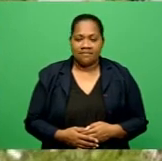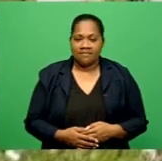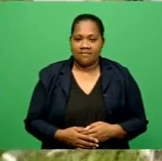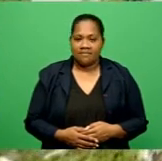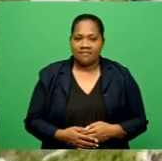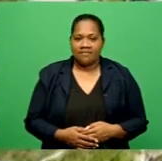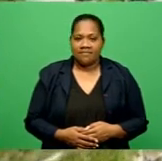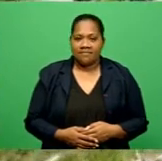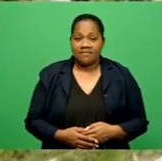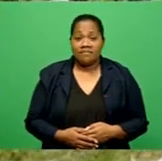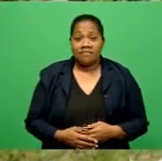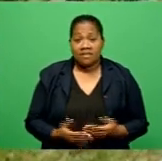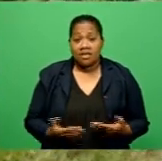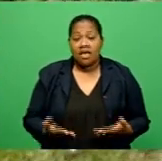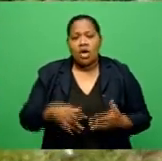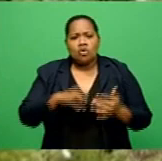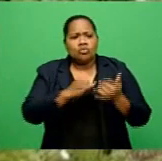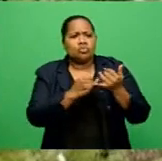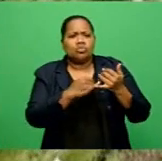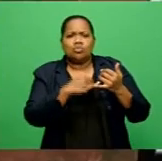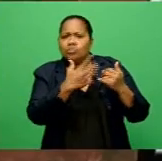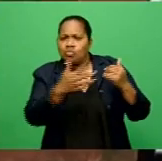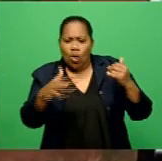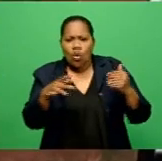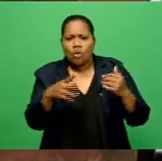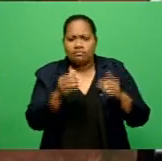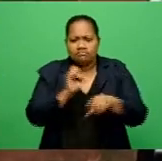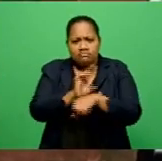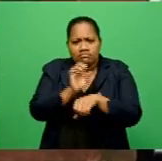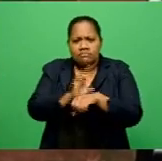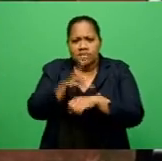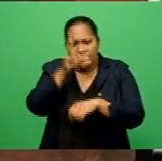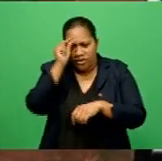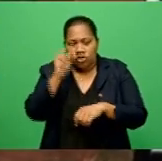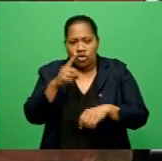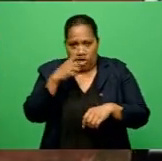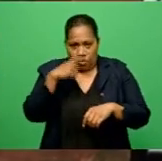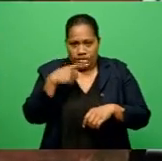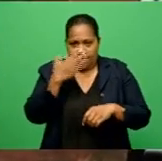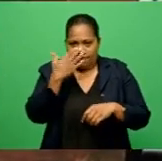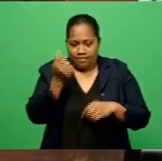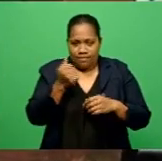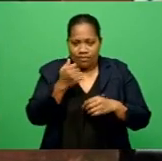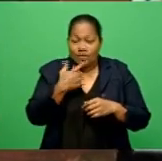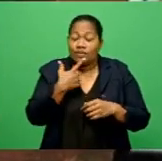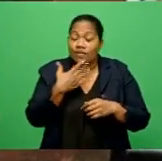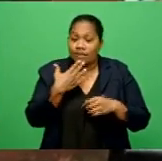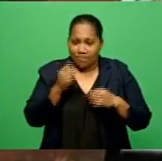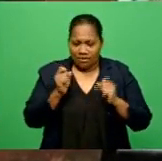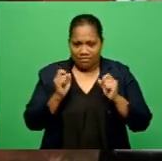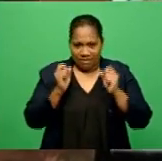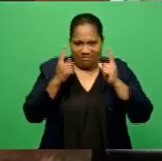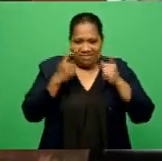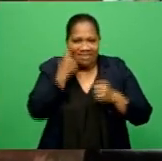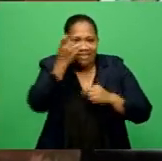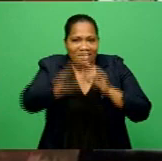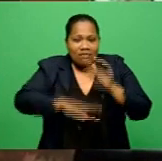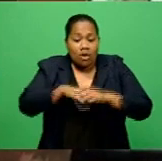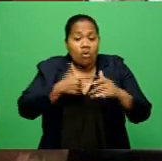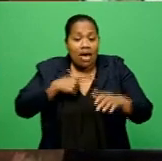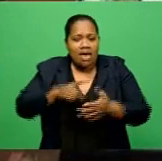centers. SOCO is advising Fijians to remain vigilant as the risk of leptospirosis,